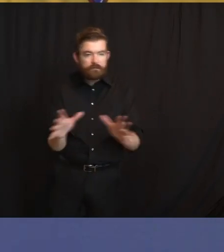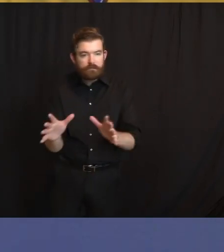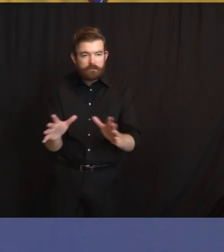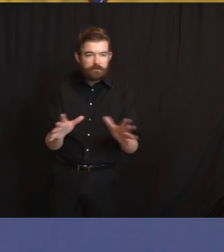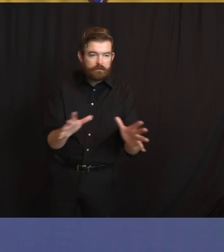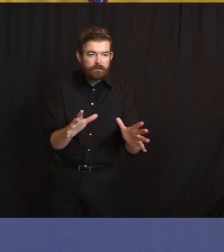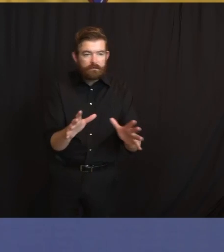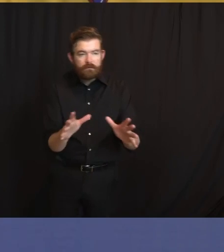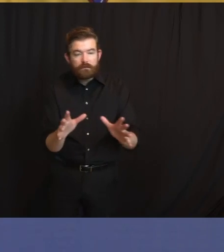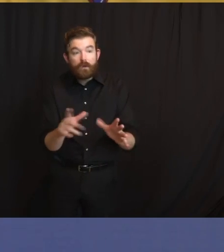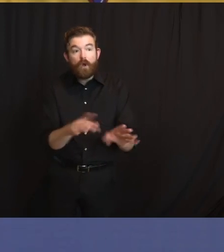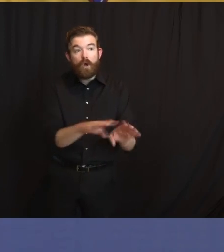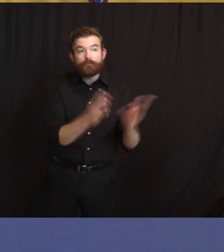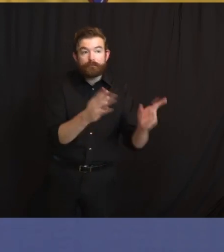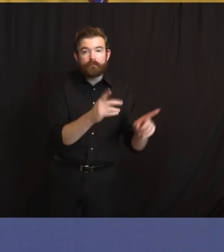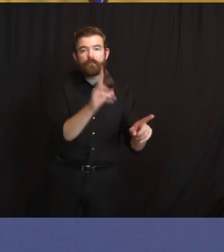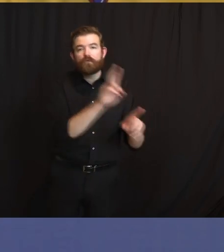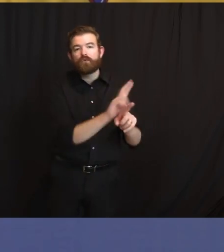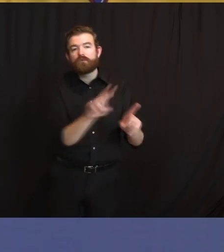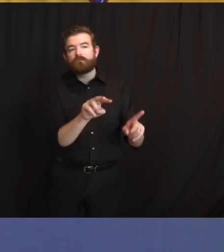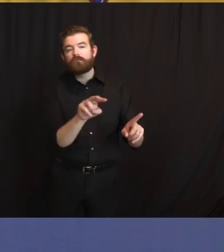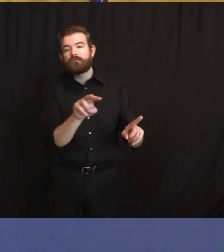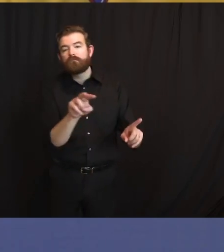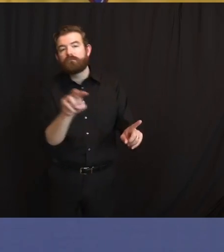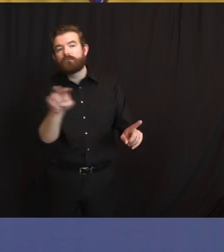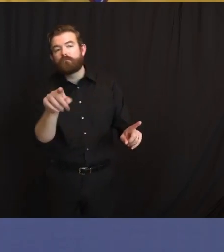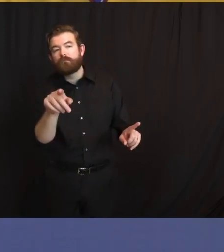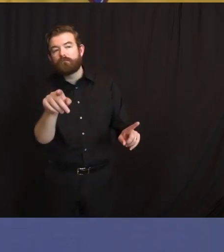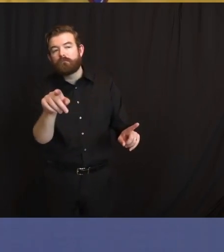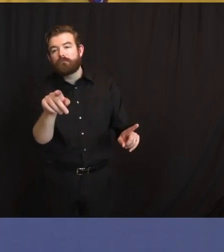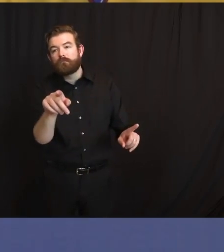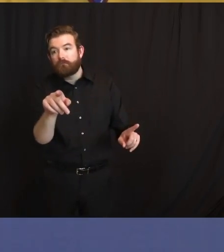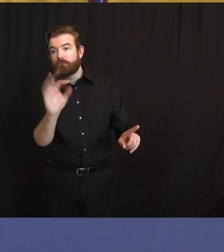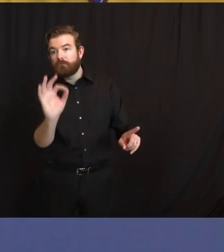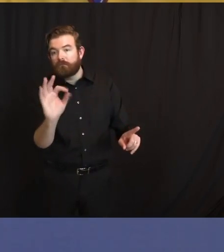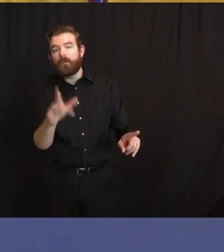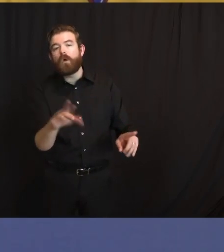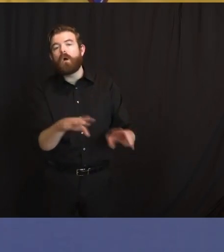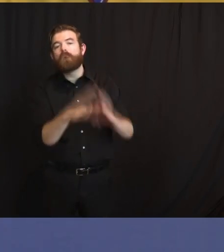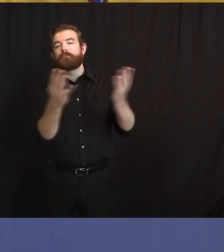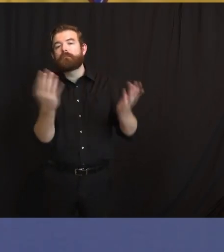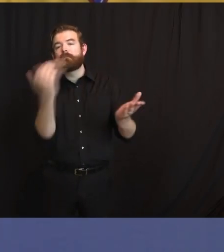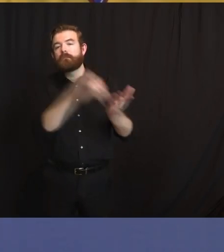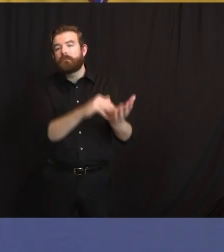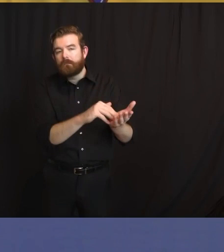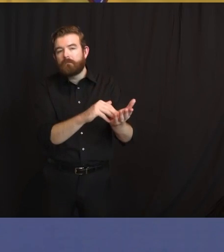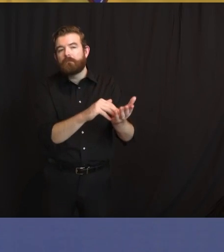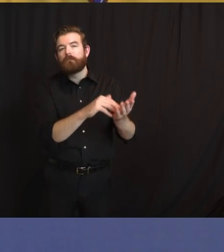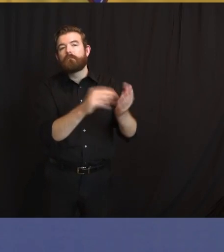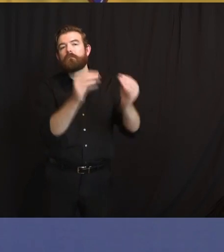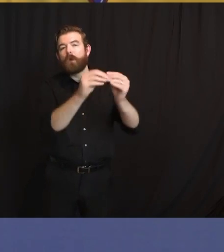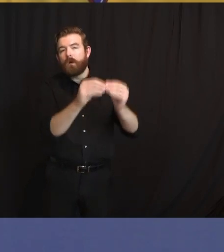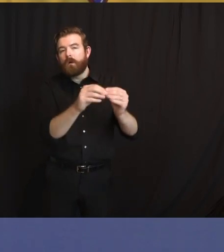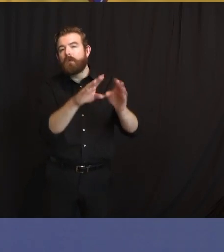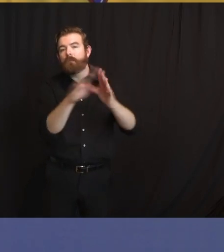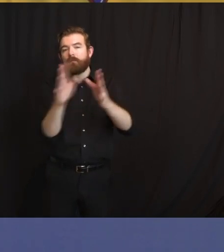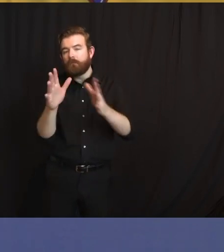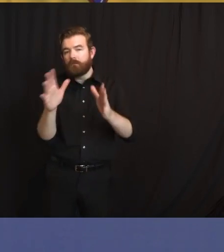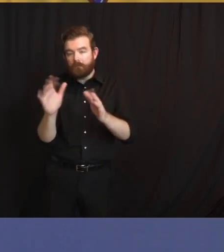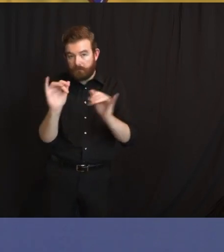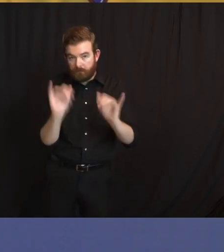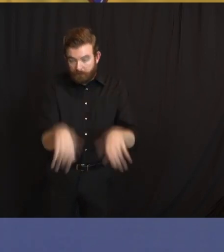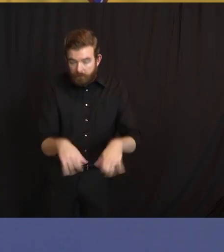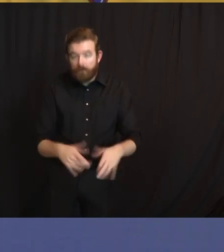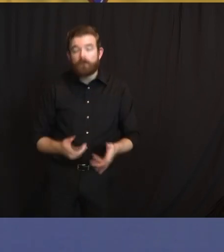a step to open up and looking at the different reality in terms of transmission is dramatic. So I don't think it's a matter